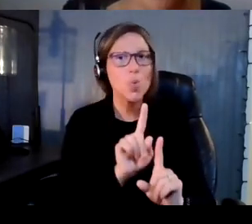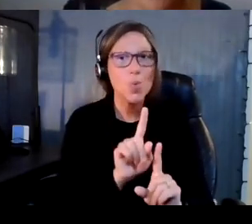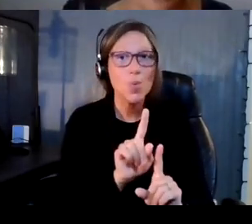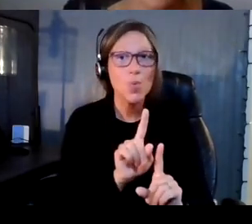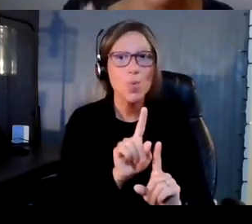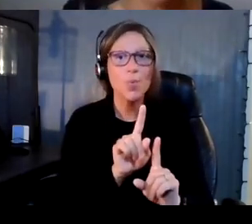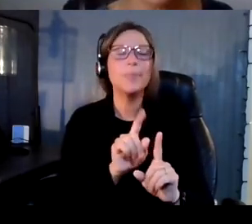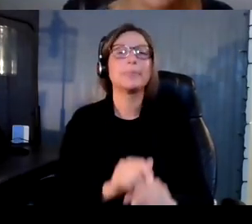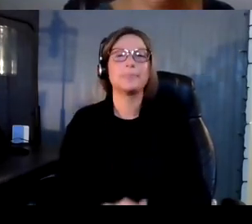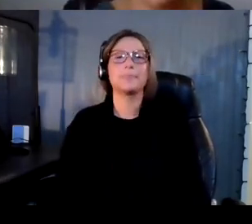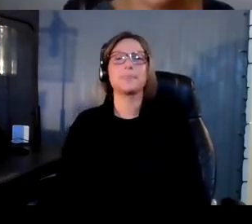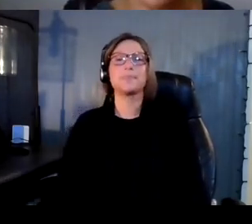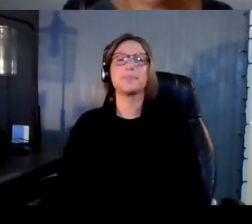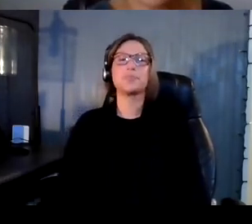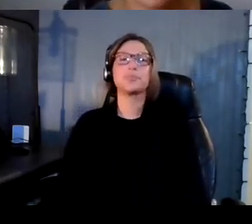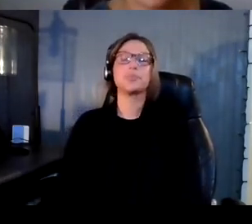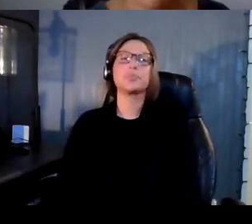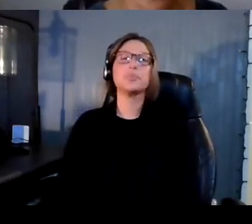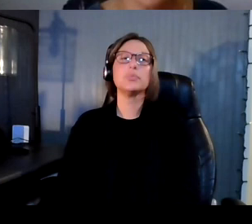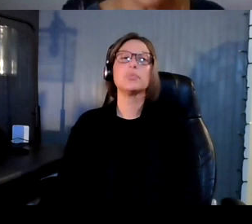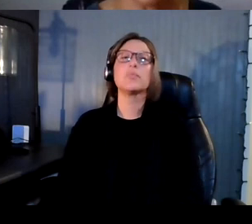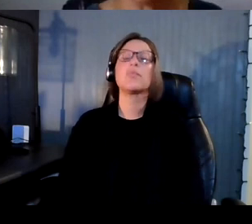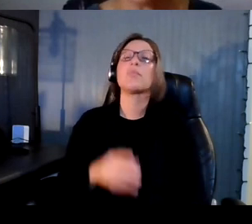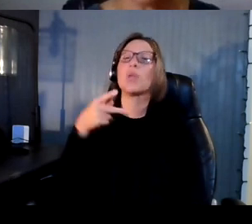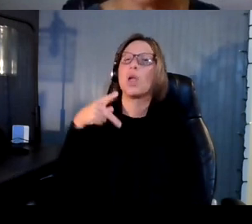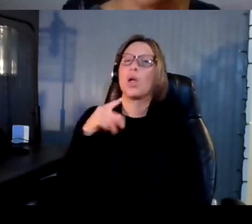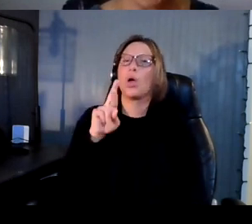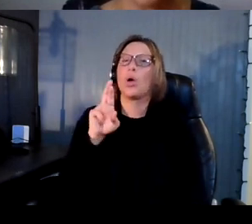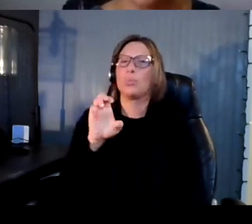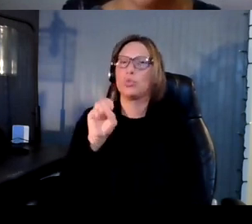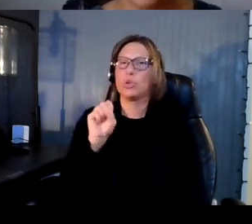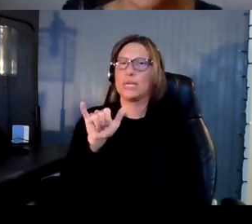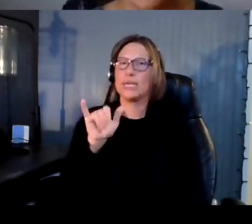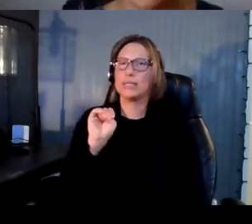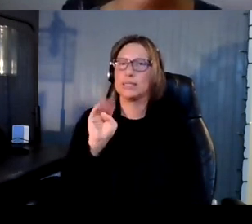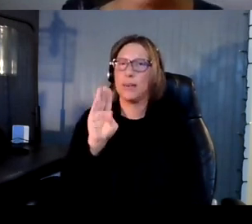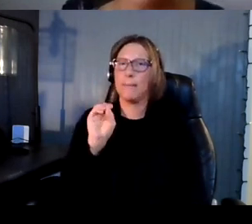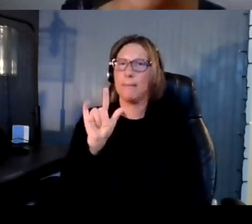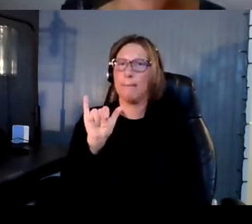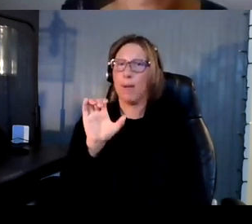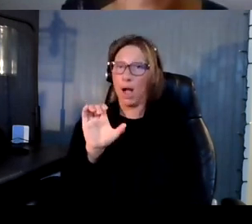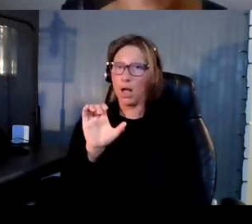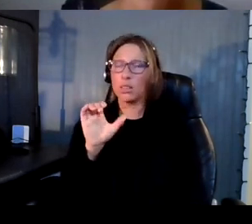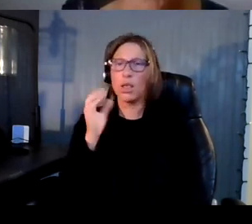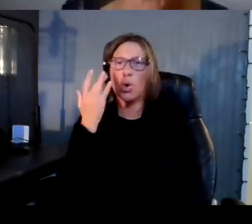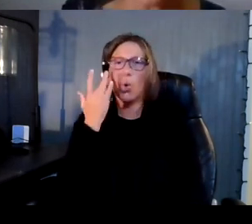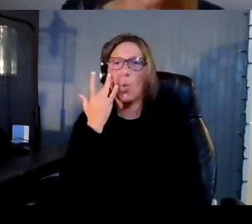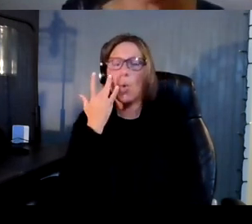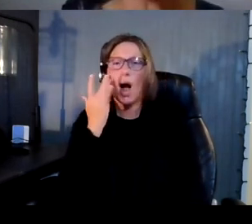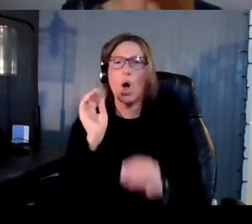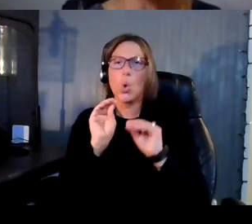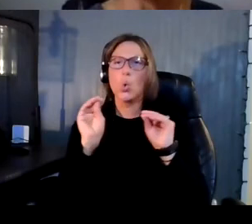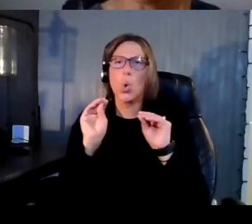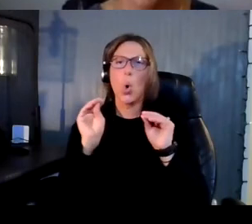do things. And then it's pre-symbolic because we still aren't using any kind of symbol system